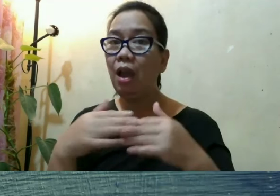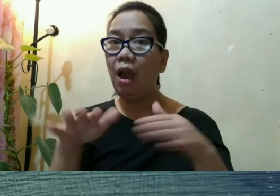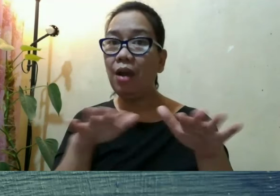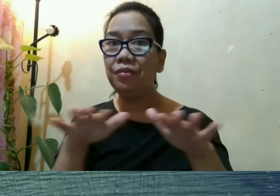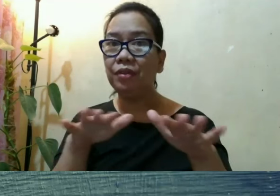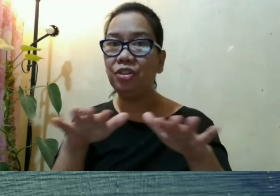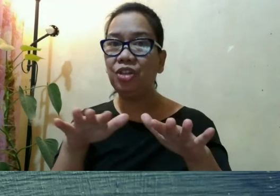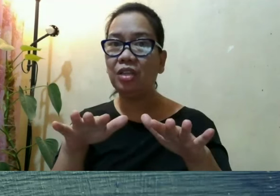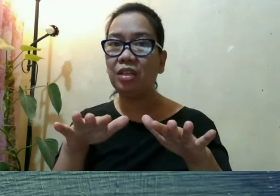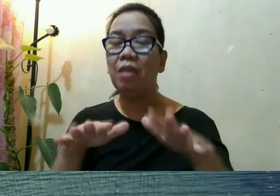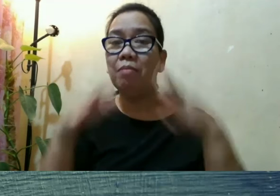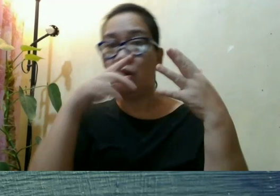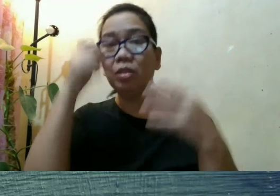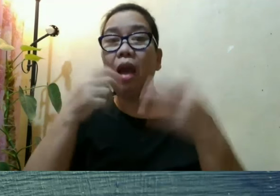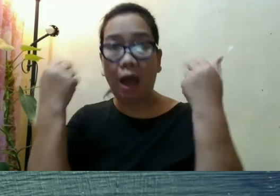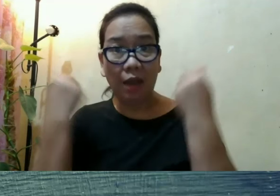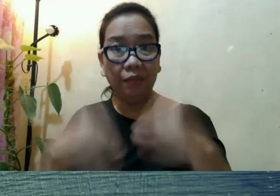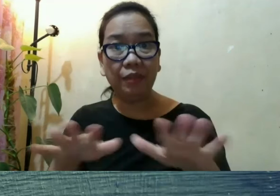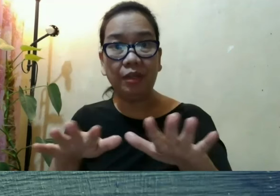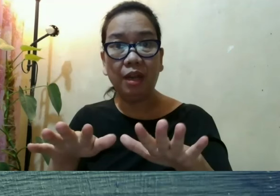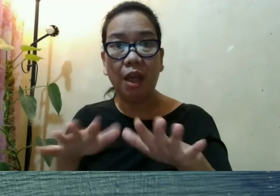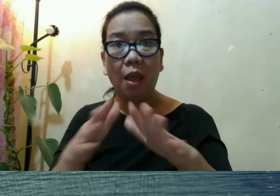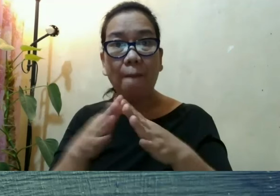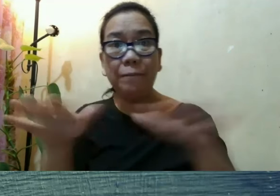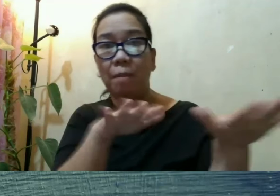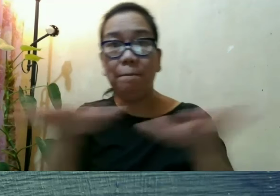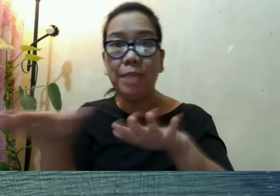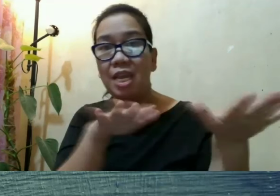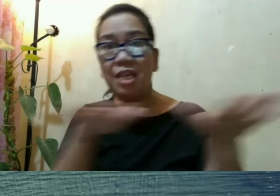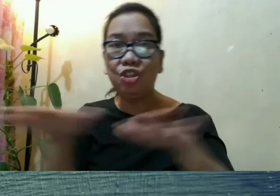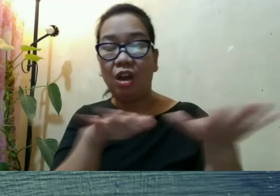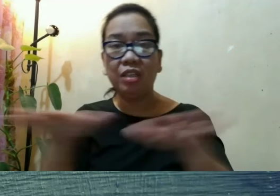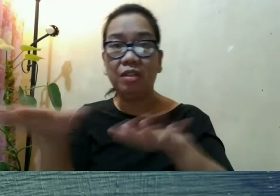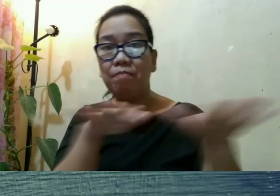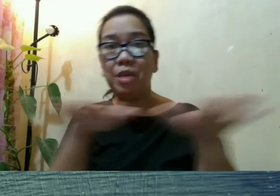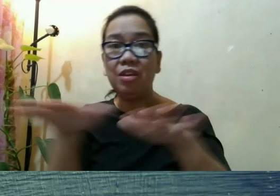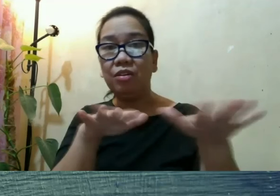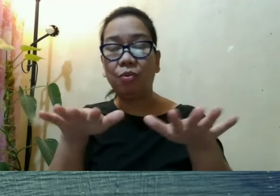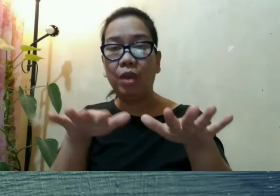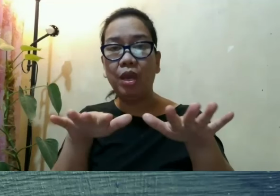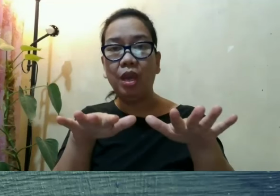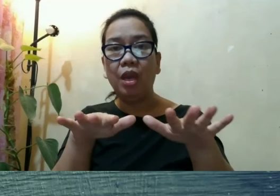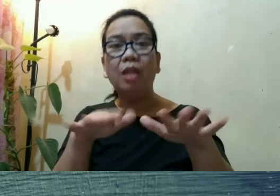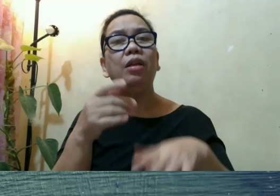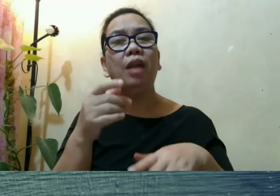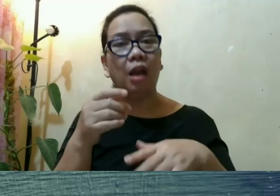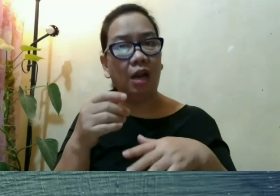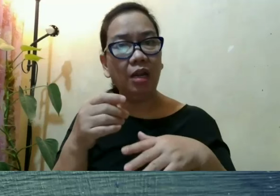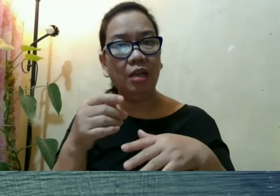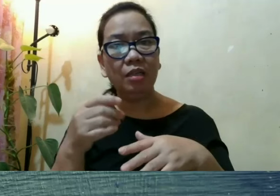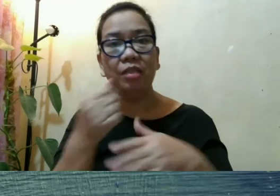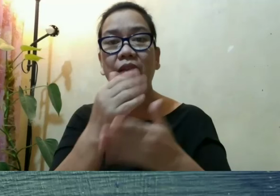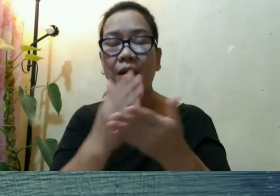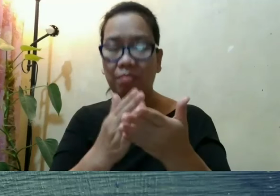the aftershock. Because after the big shocks, the big earthquake, there